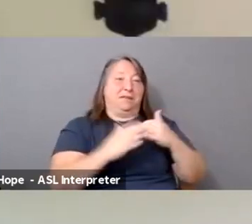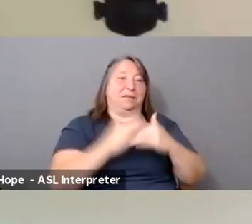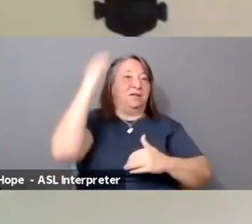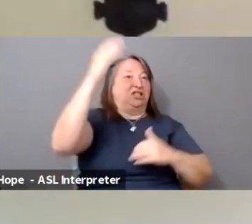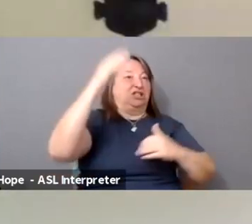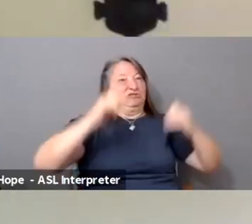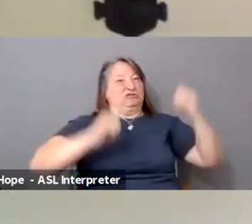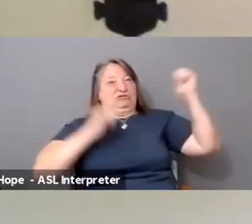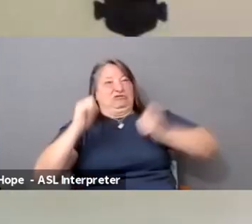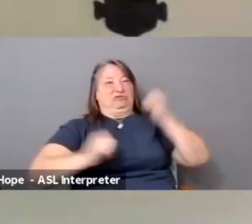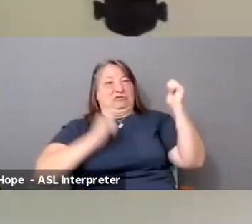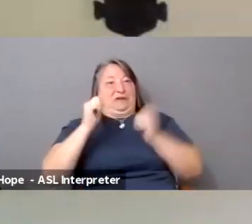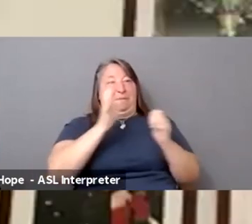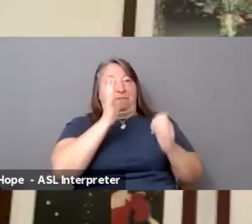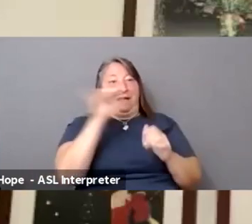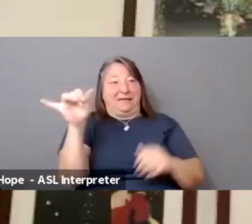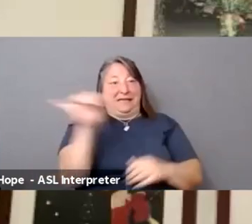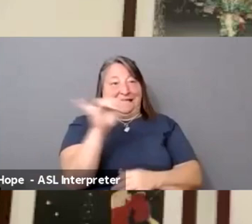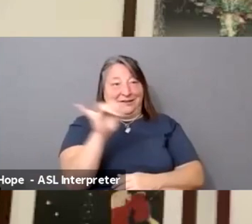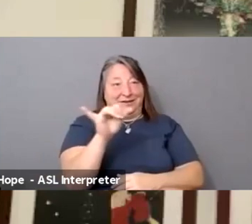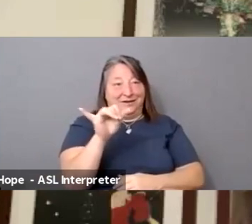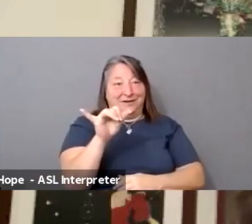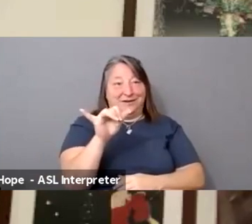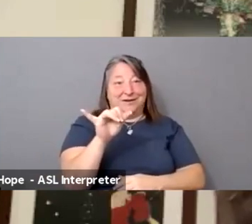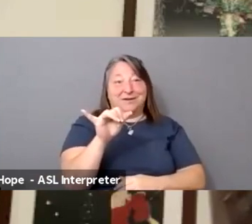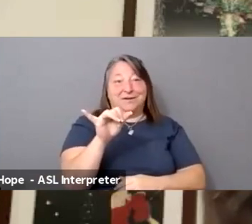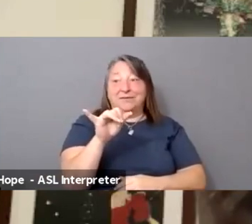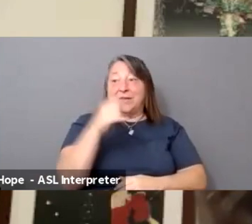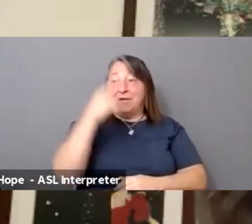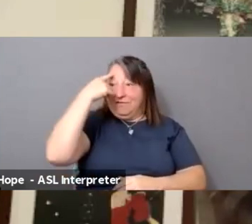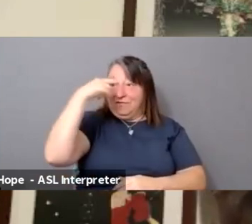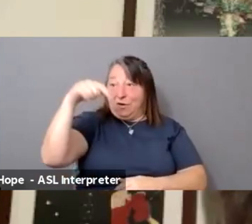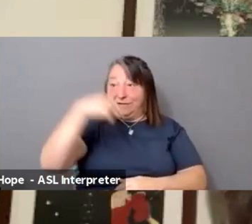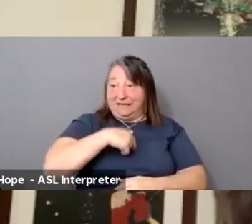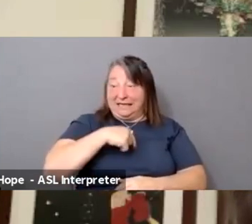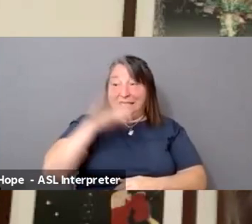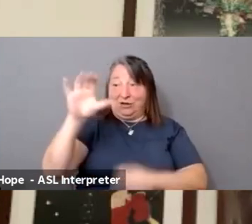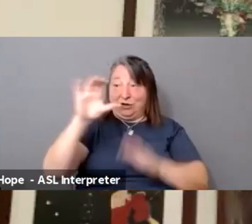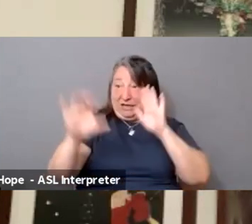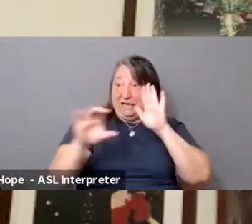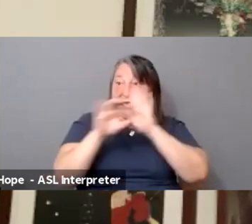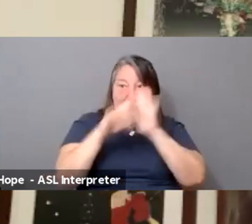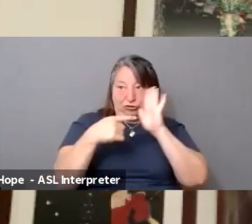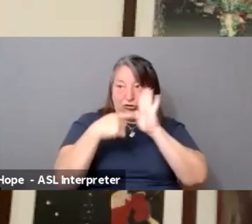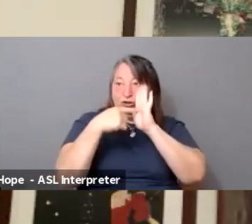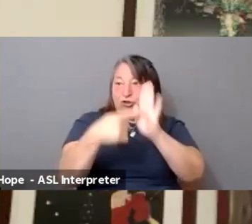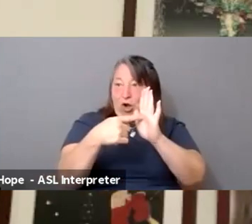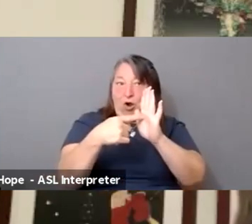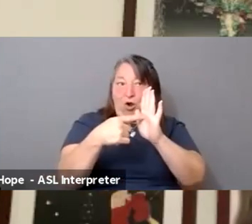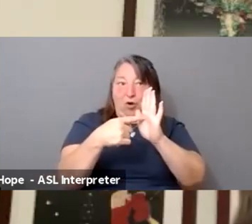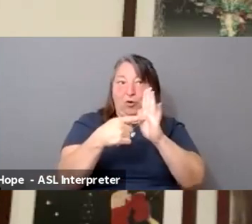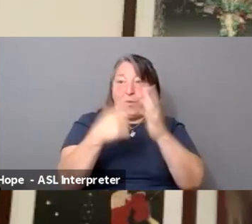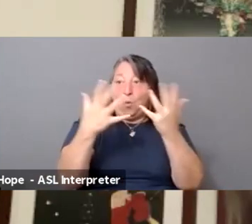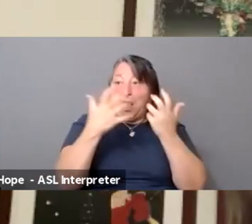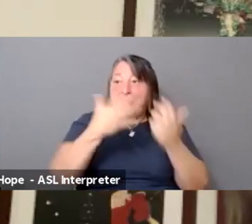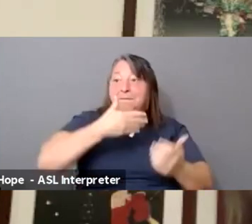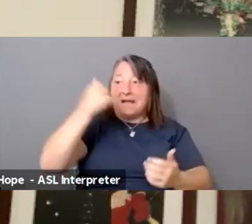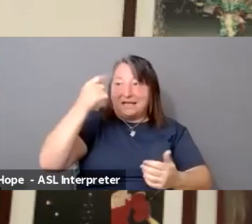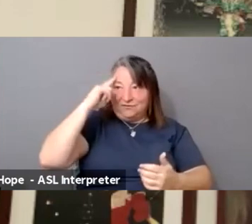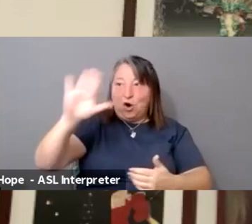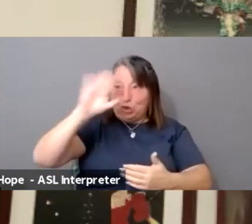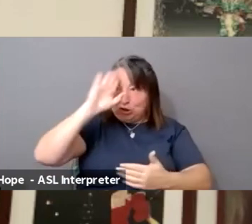but I mean, yeah, no, for me, I mean, your character came across as, of course, wanting the best for her